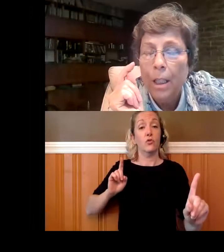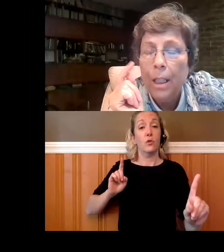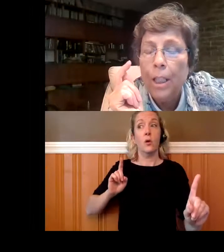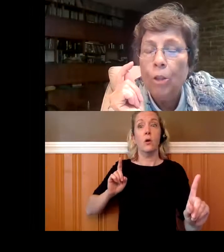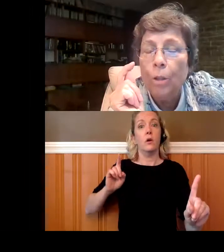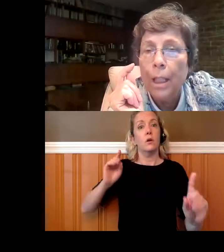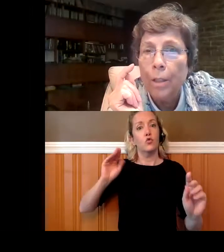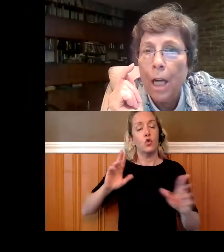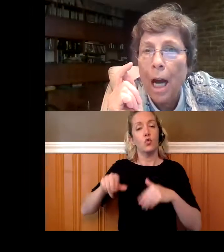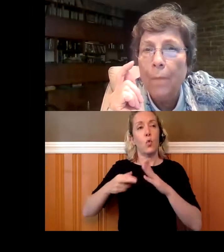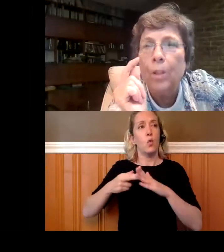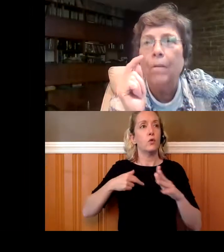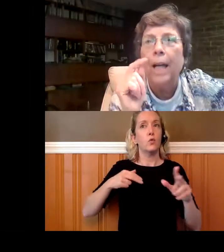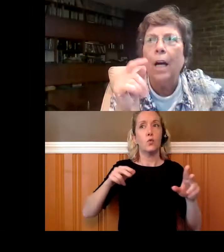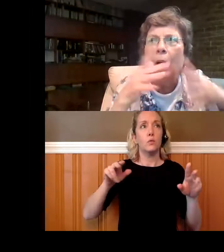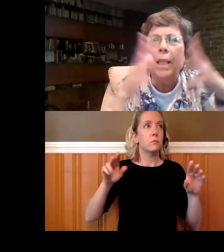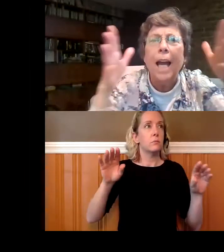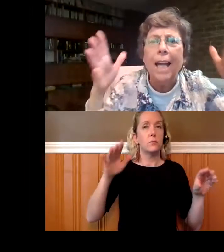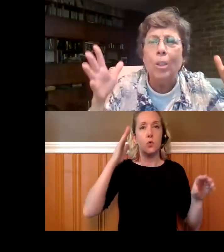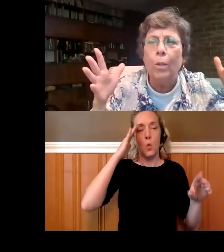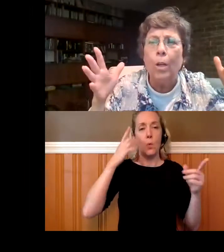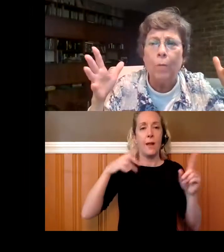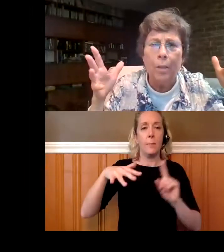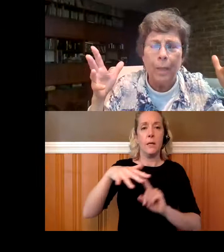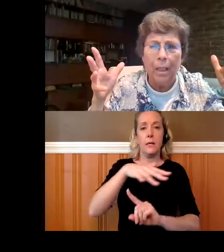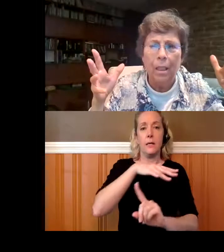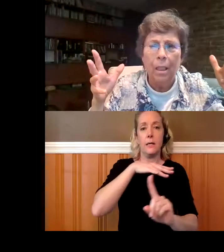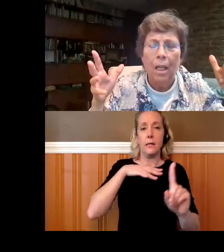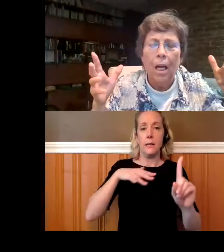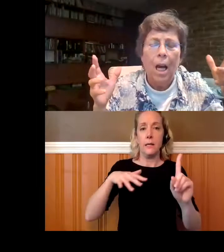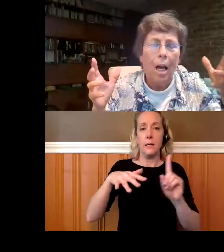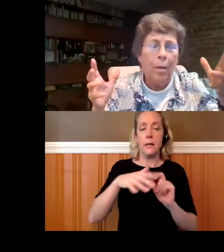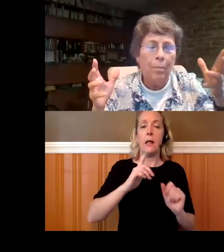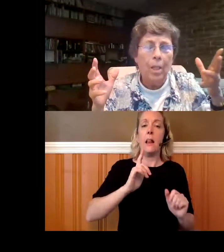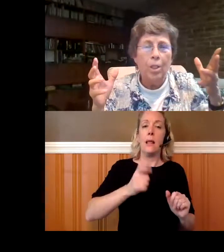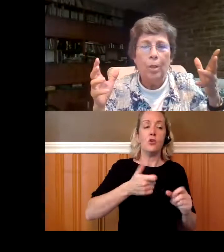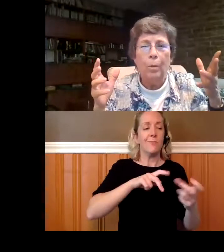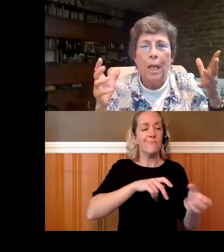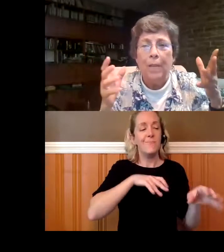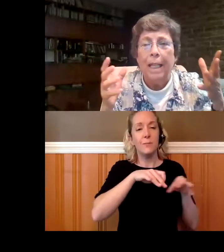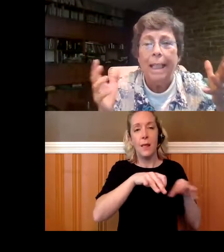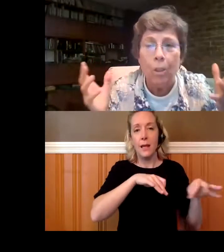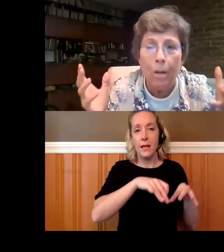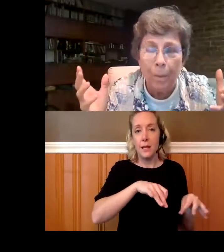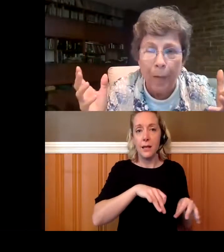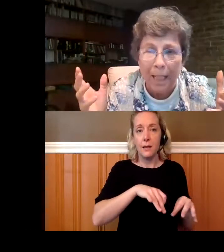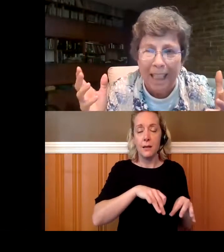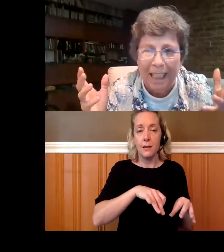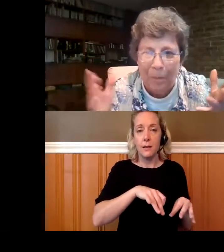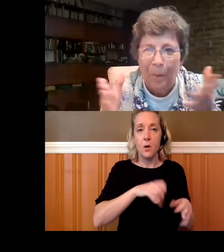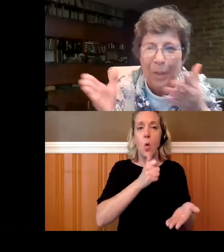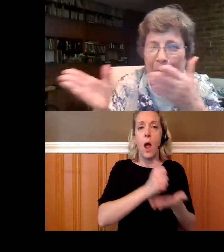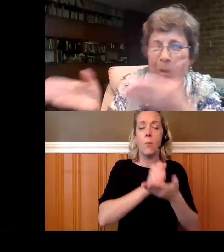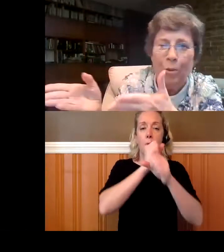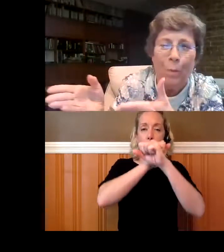me. So that if they get kicked off the bus and put into a parking lot, they'll know why, because you would